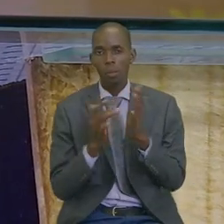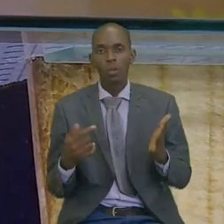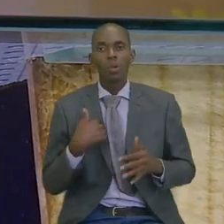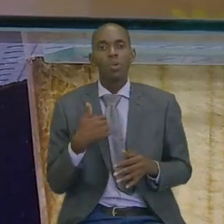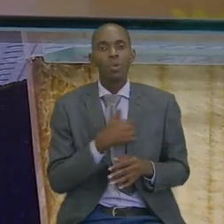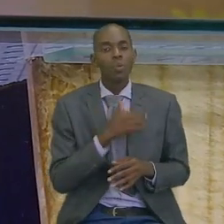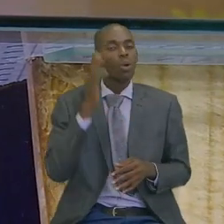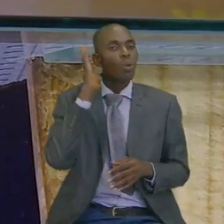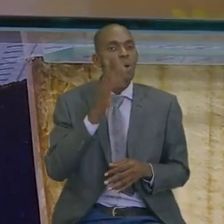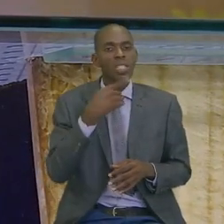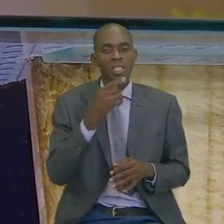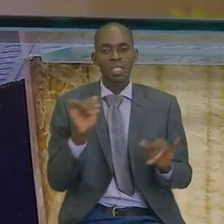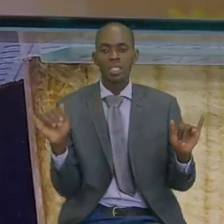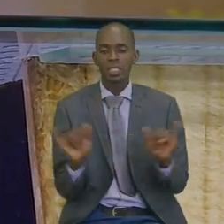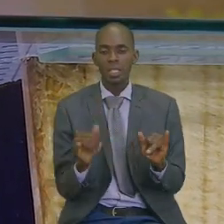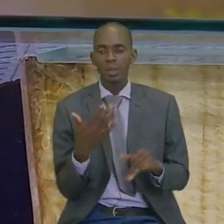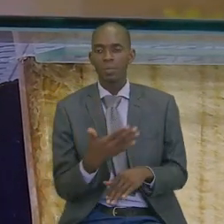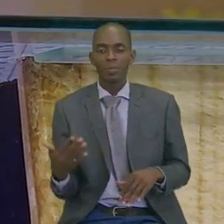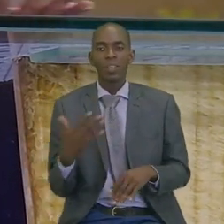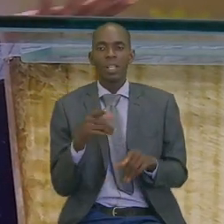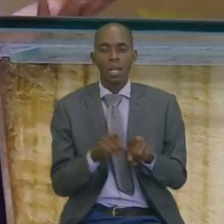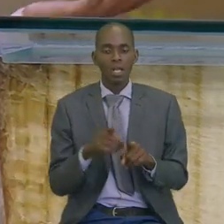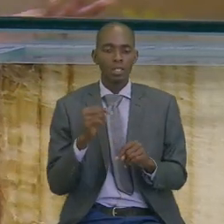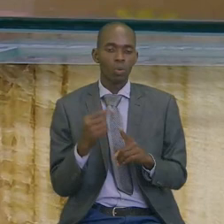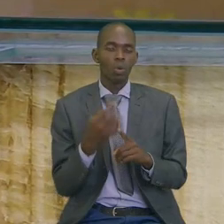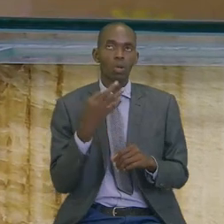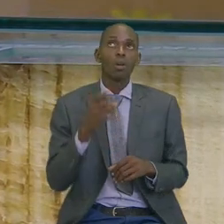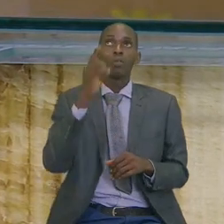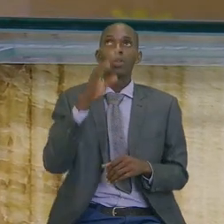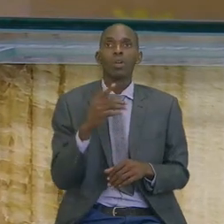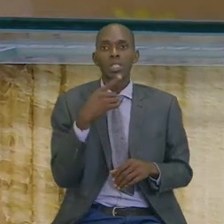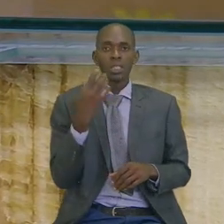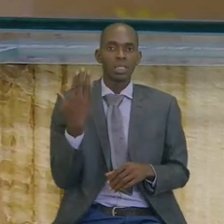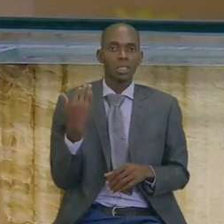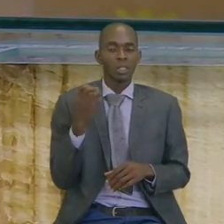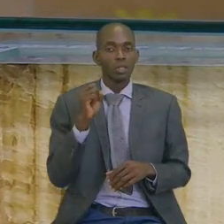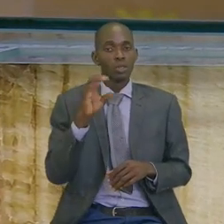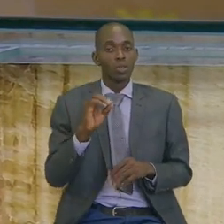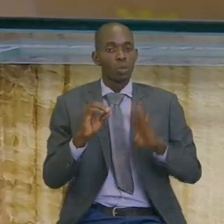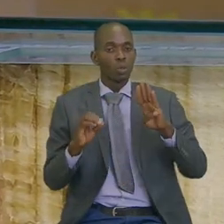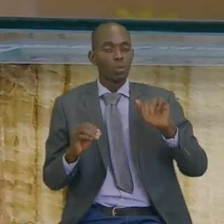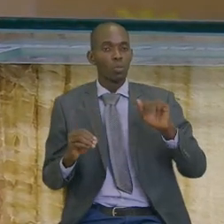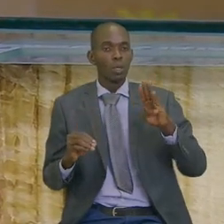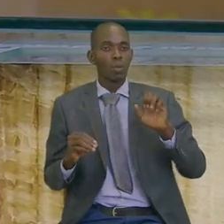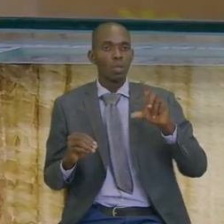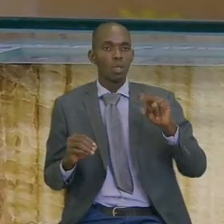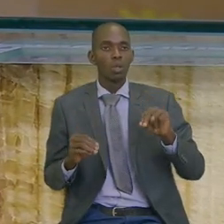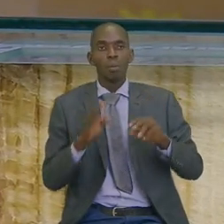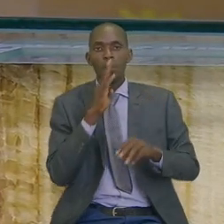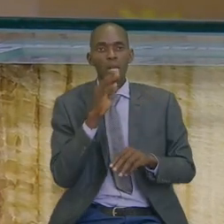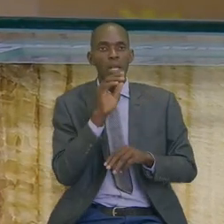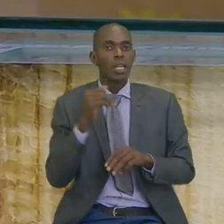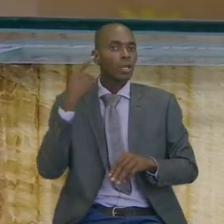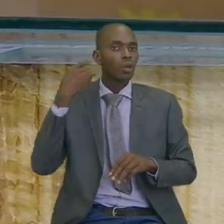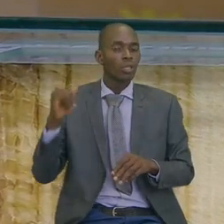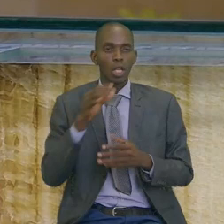same thing as the word of God said. And so Babylon has been a golden cup in the